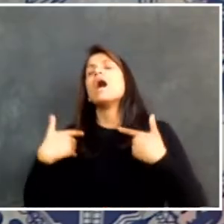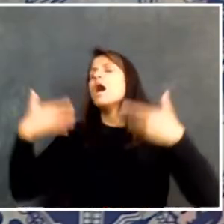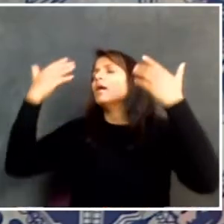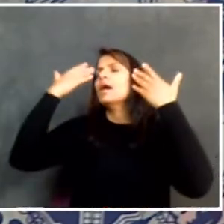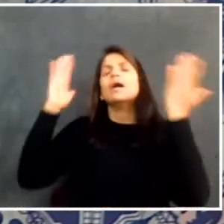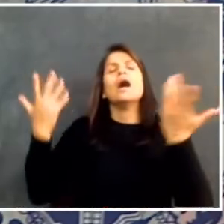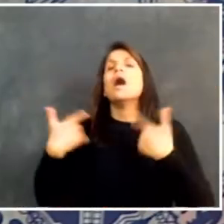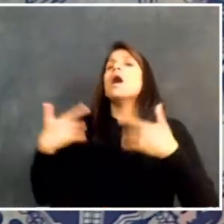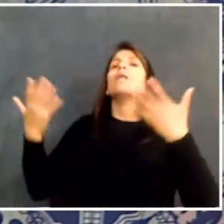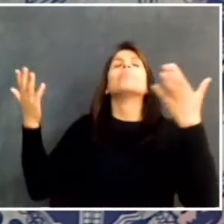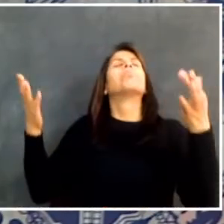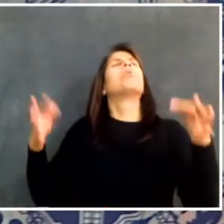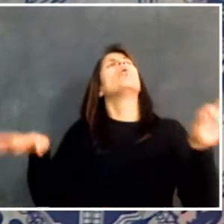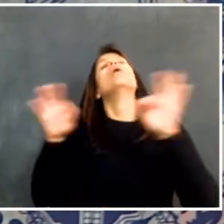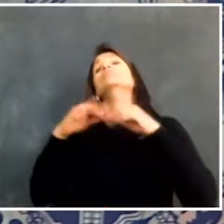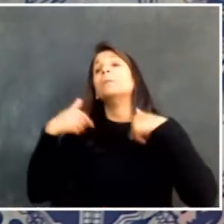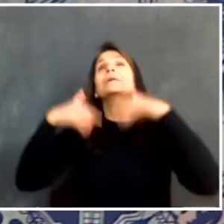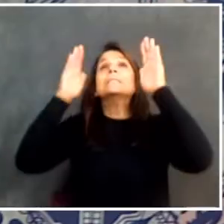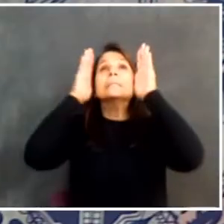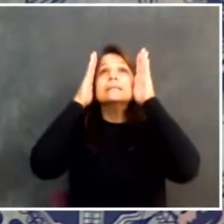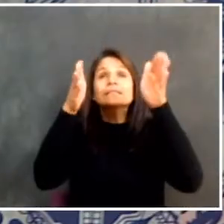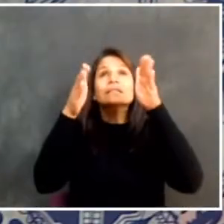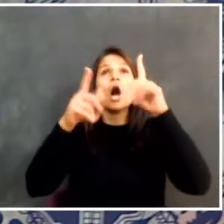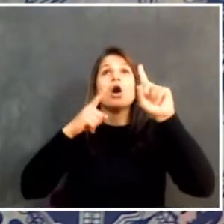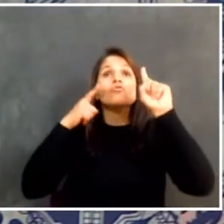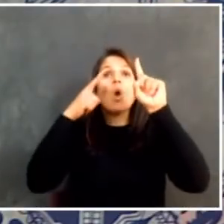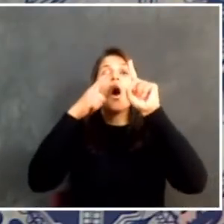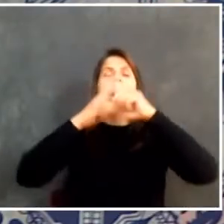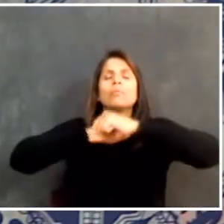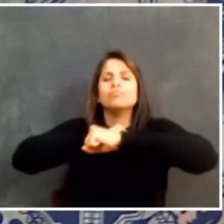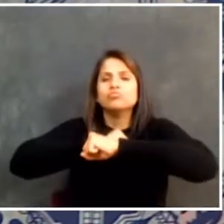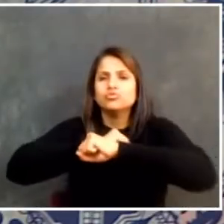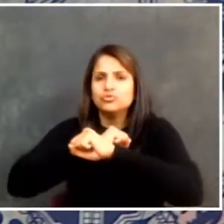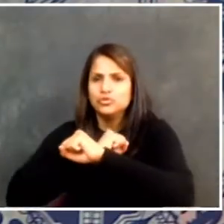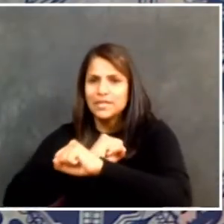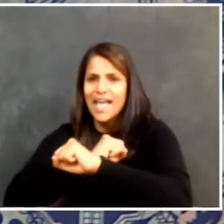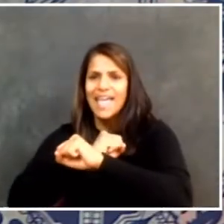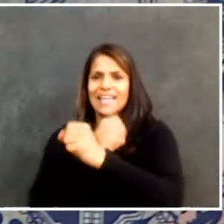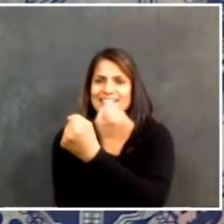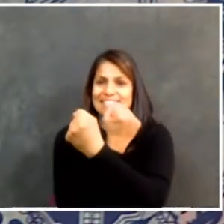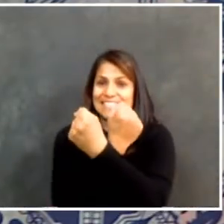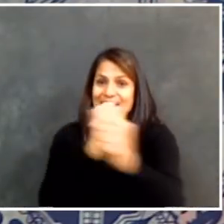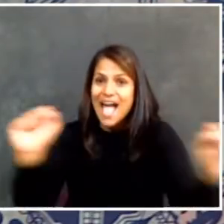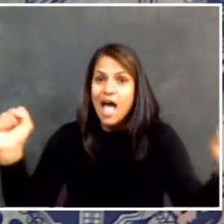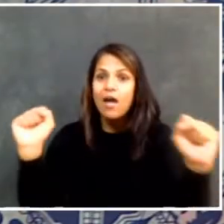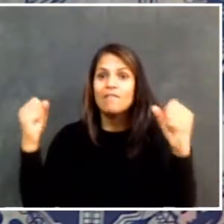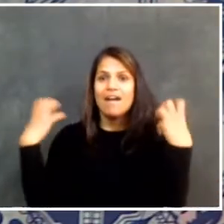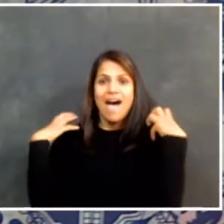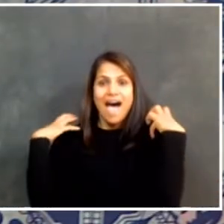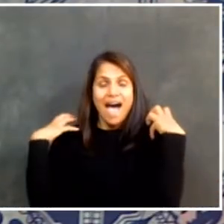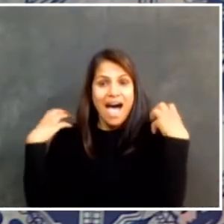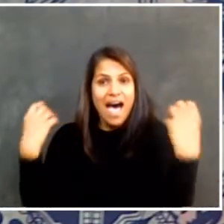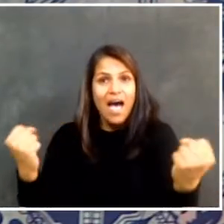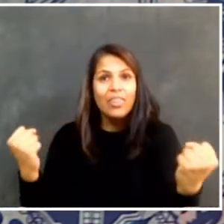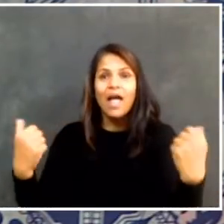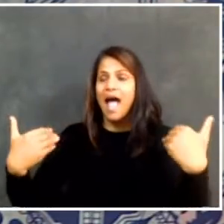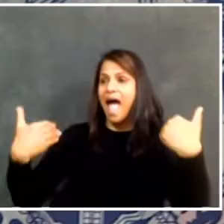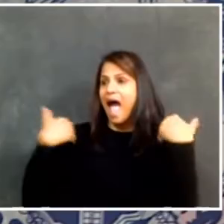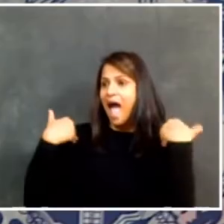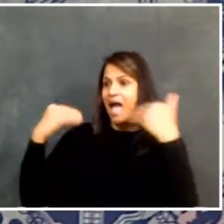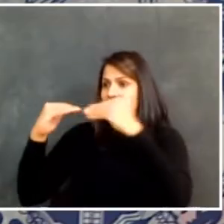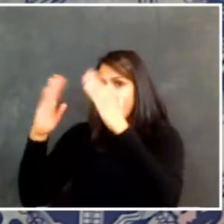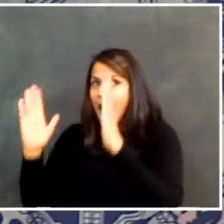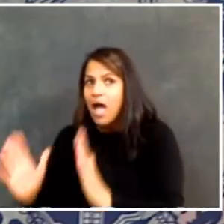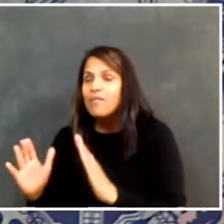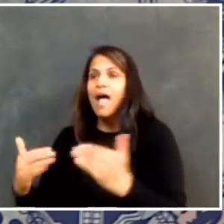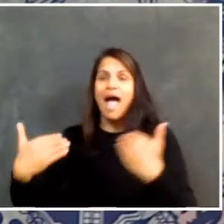their health, protecting their safety, making sure there's a roof over their head, and making sure people have food. That's how we're